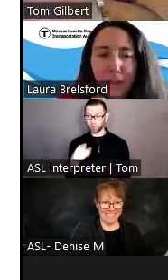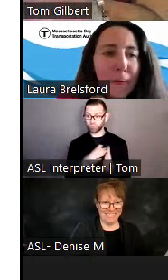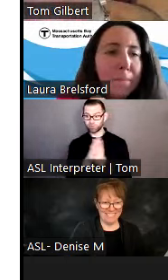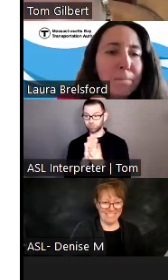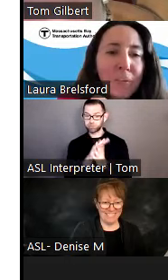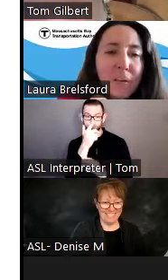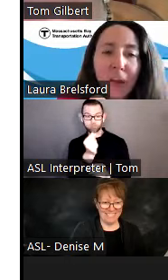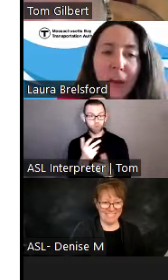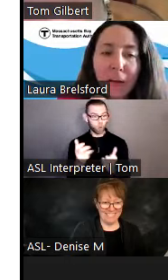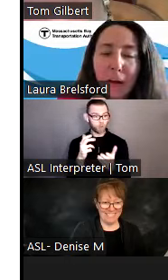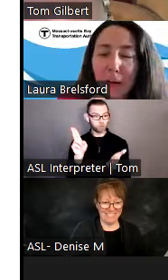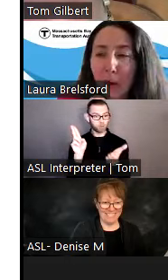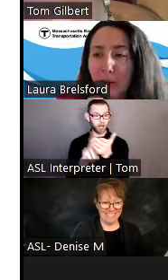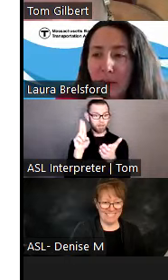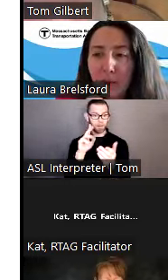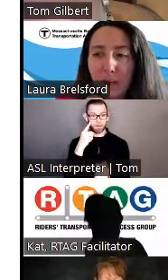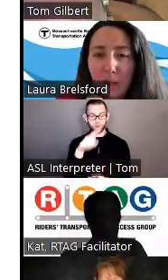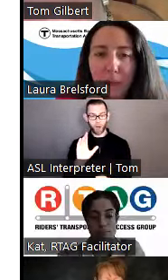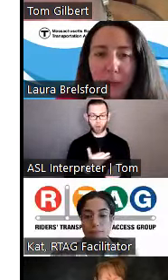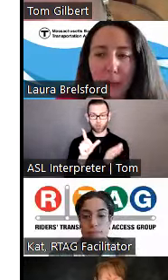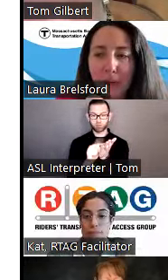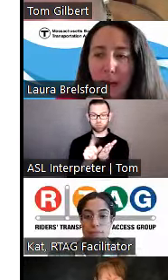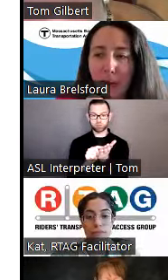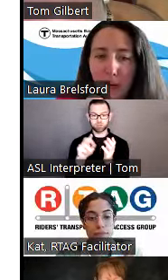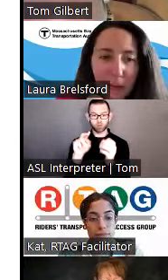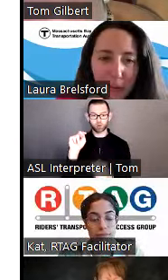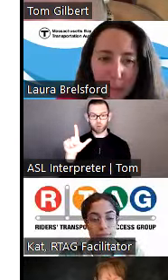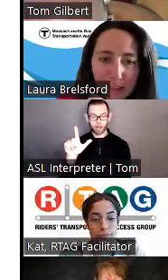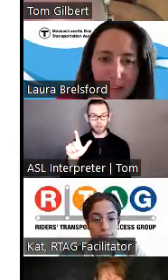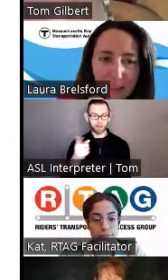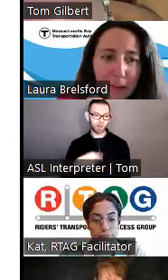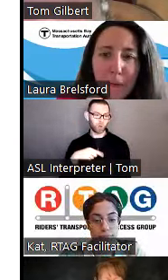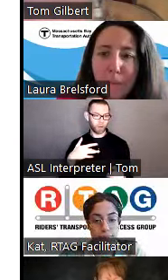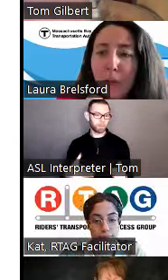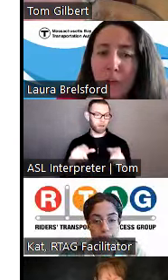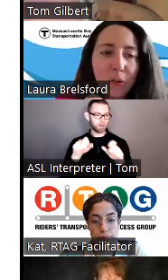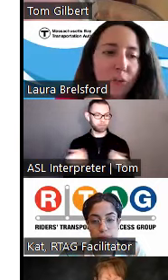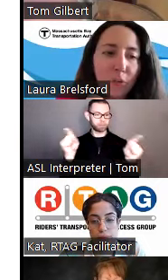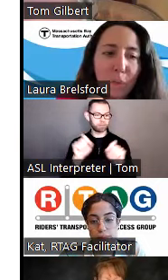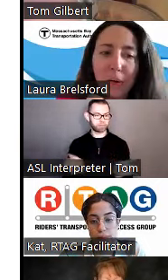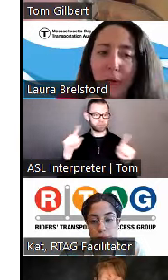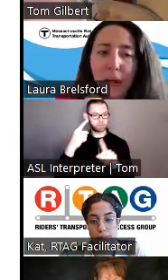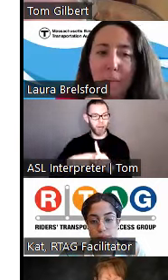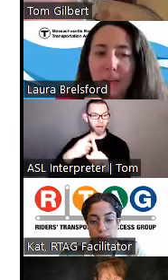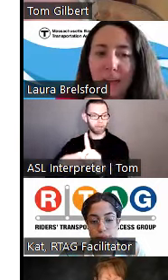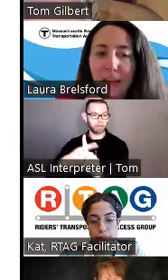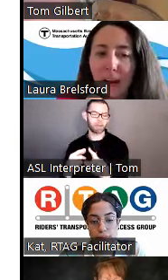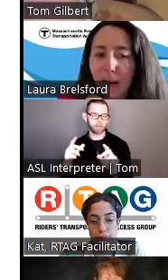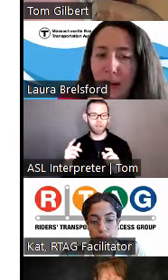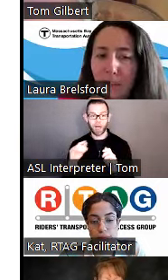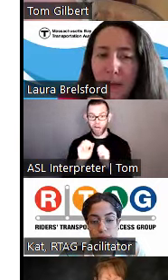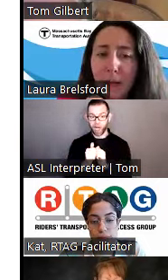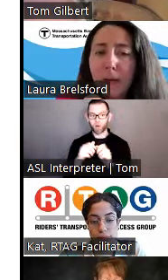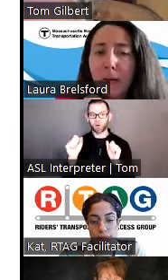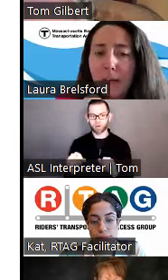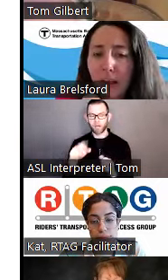newsletters that our team in SWA puts out on a monthly basis, you can do so by going to